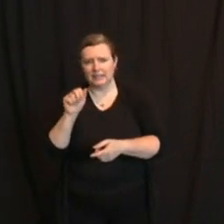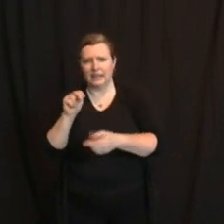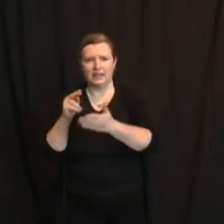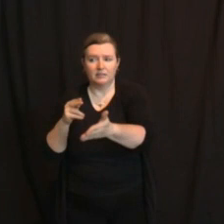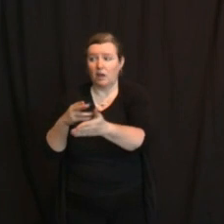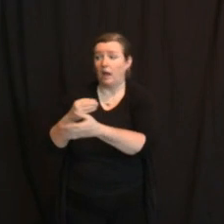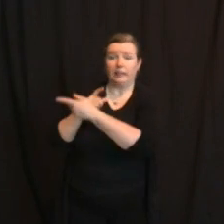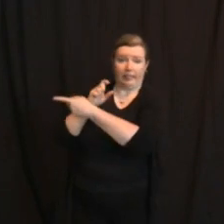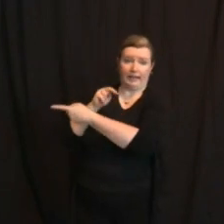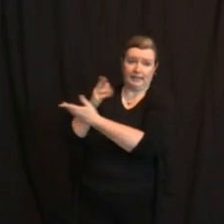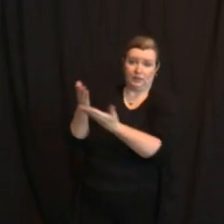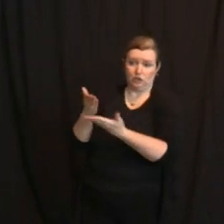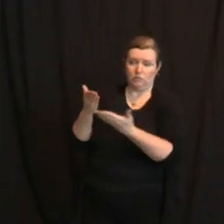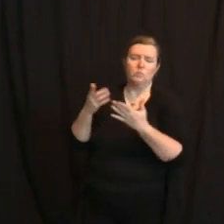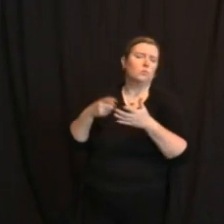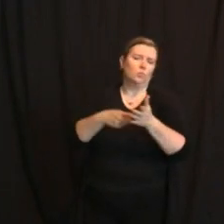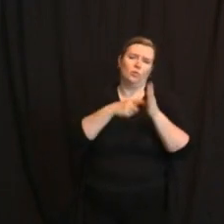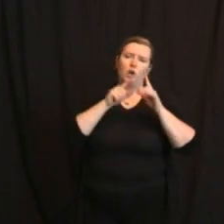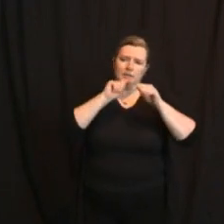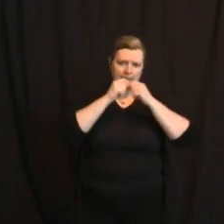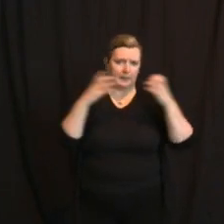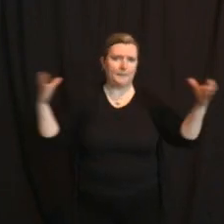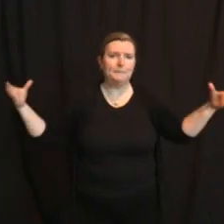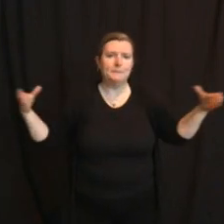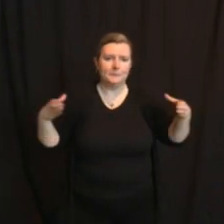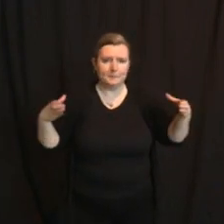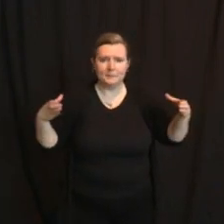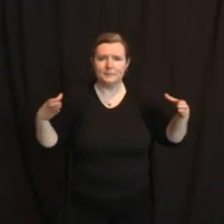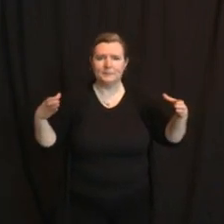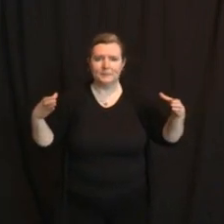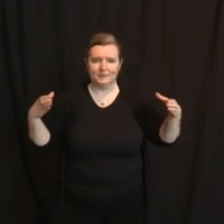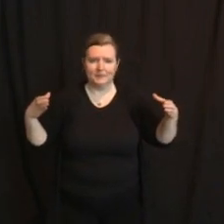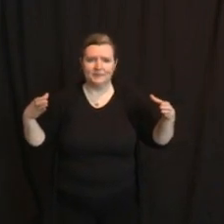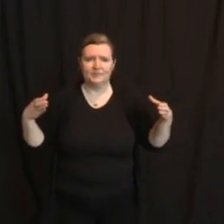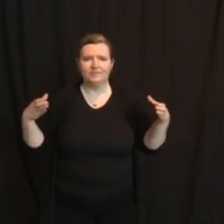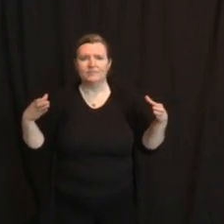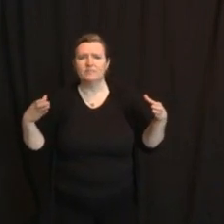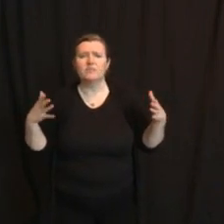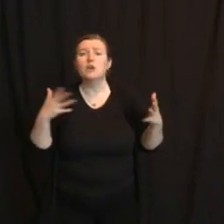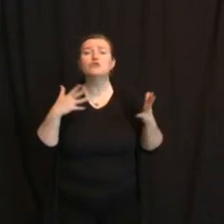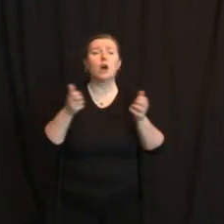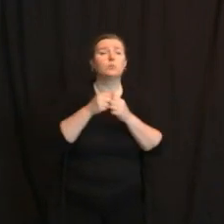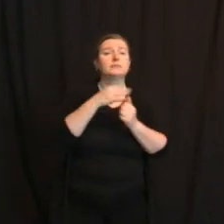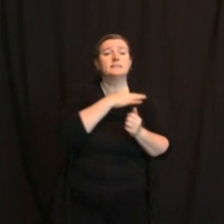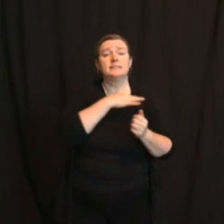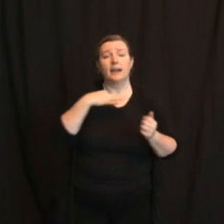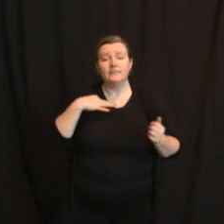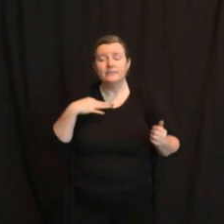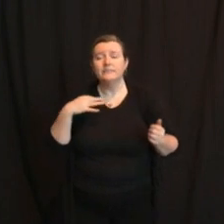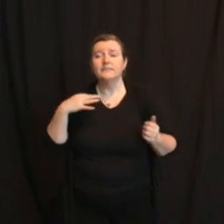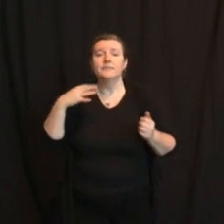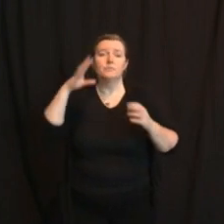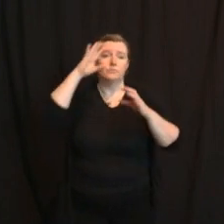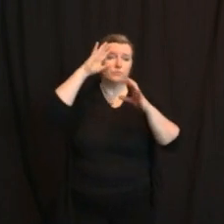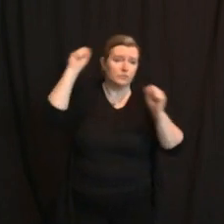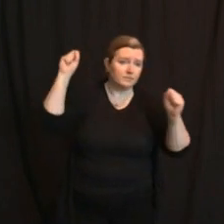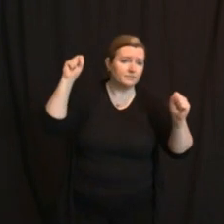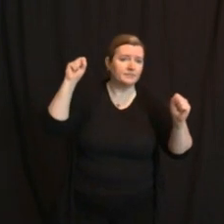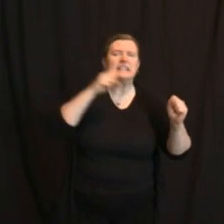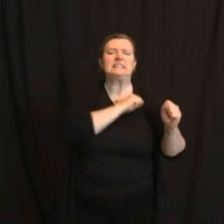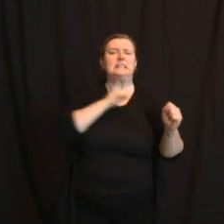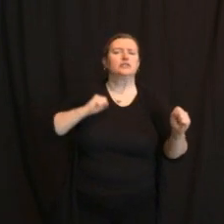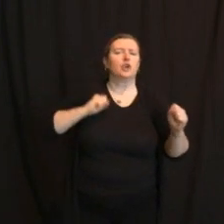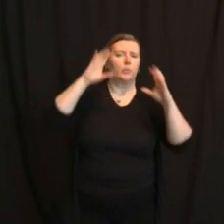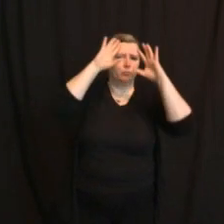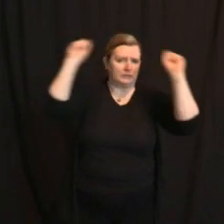with the Senate President and the Speaker last night. We spoke about a number of things, including we all felt a good meeting